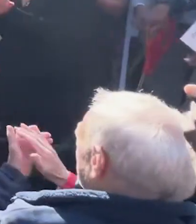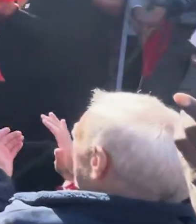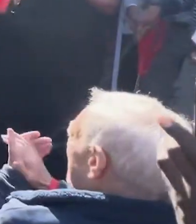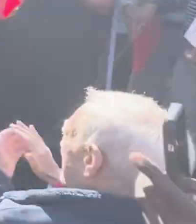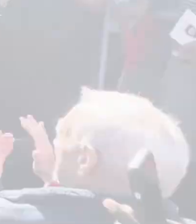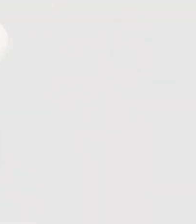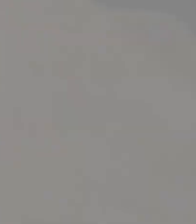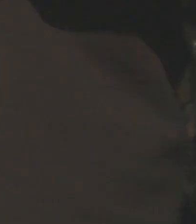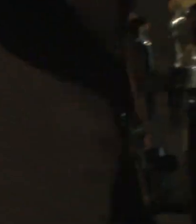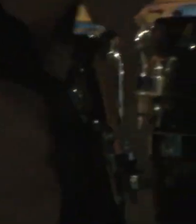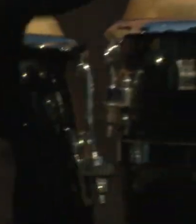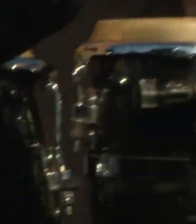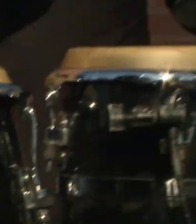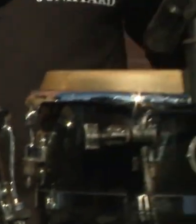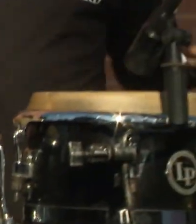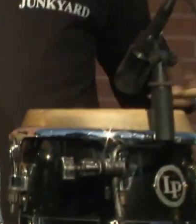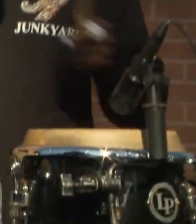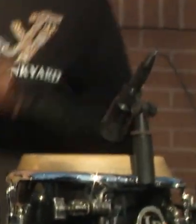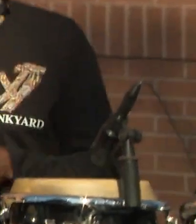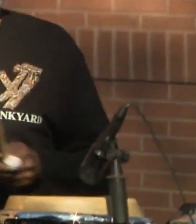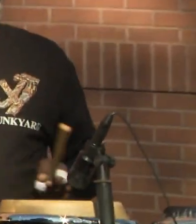Let it fall. Let it